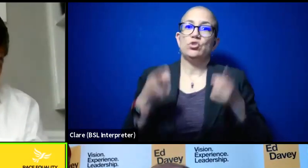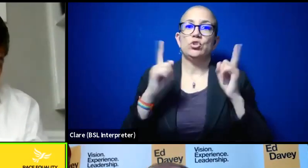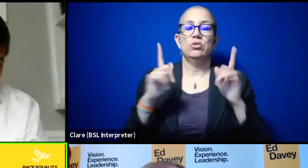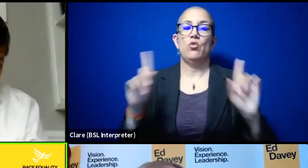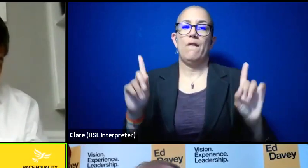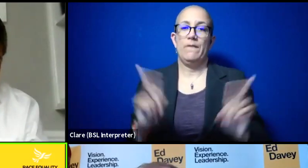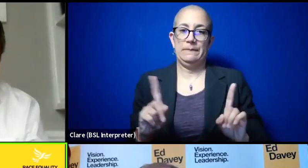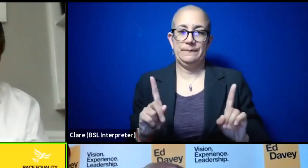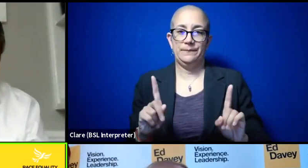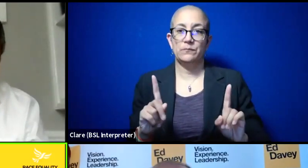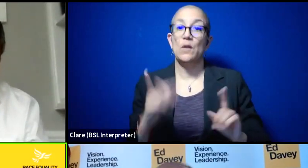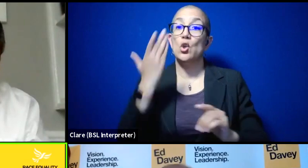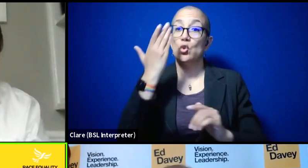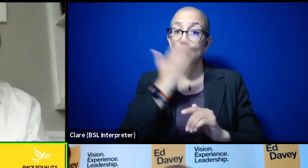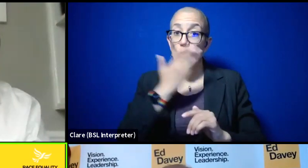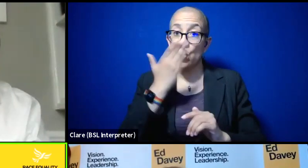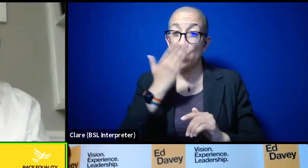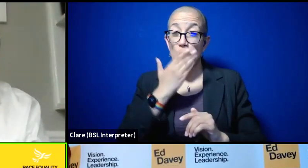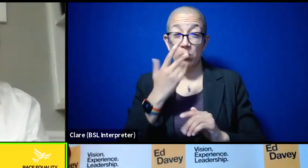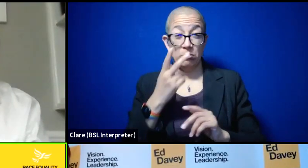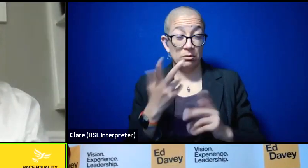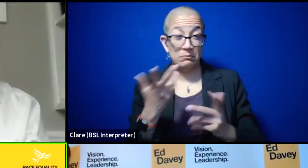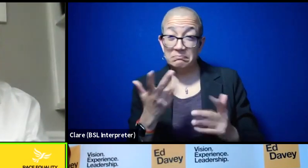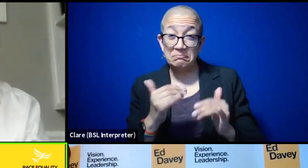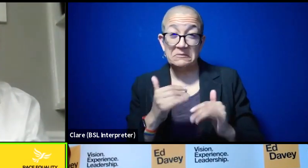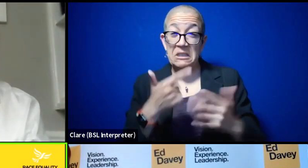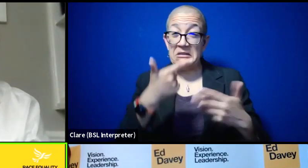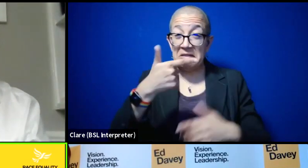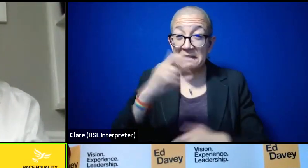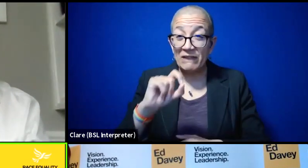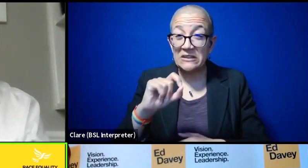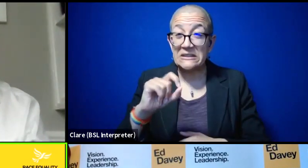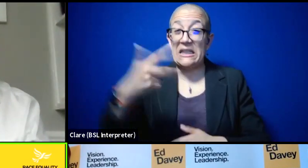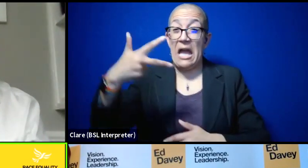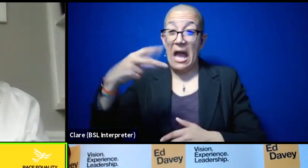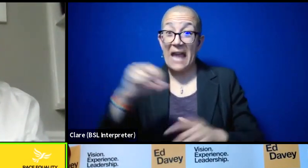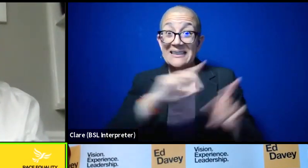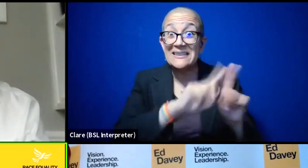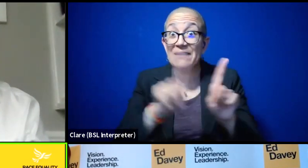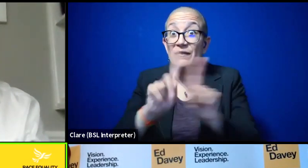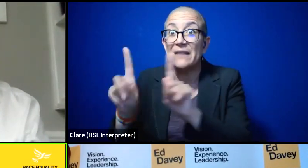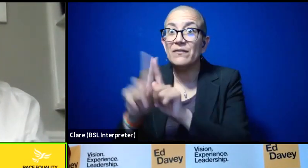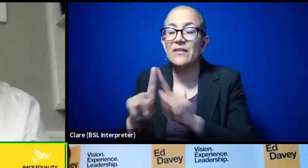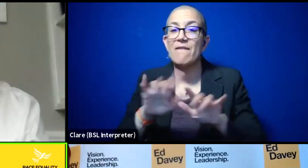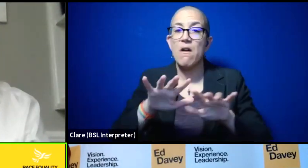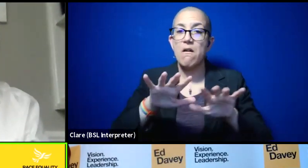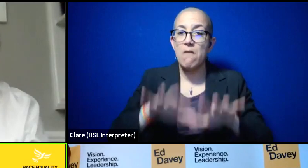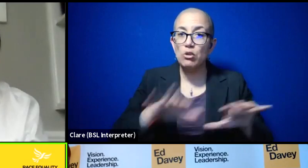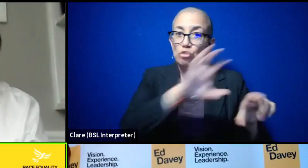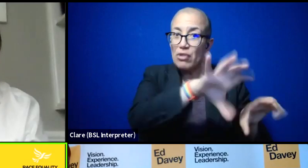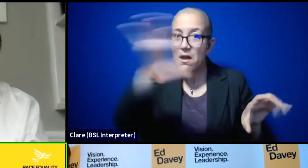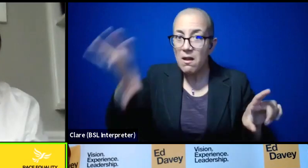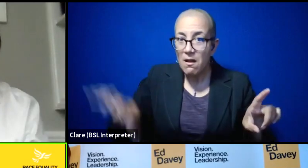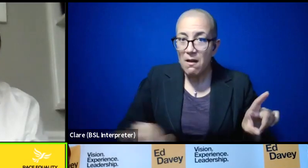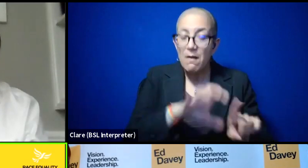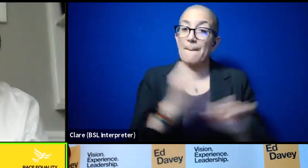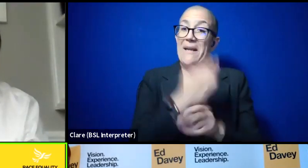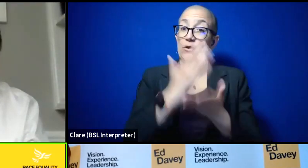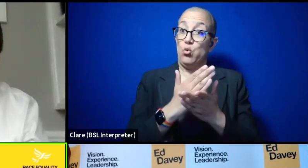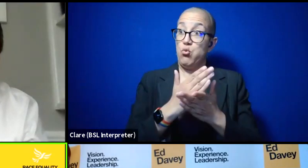was schools that often had 70 or 80 different nationalities in them, and making sure that there was a culture where